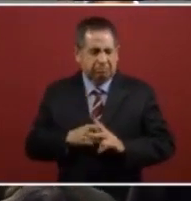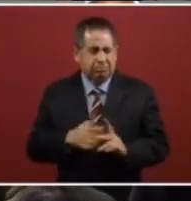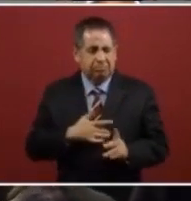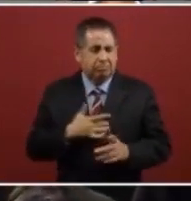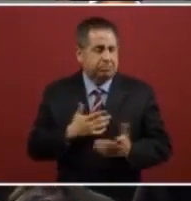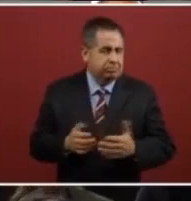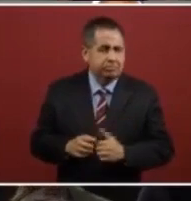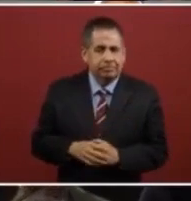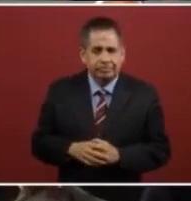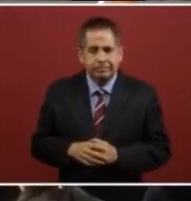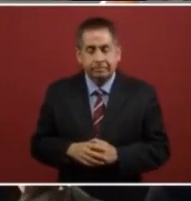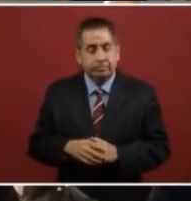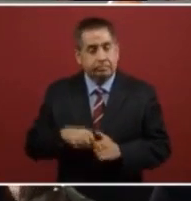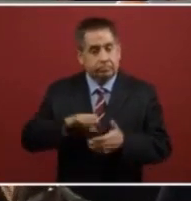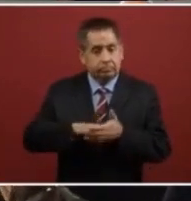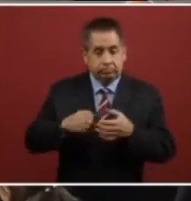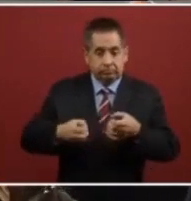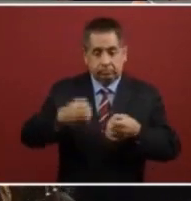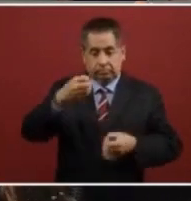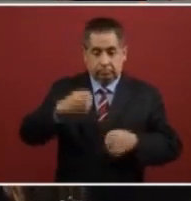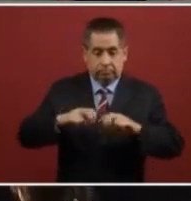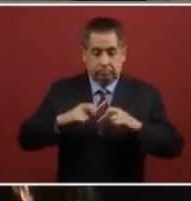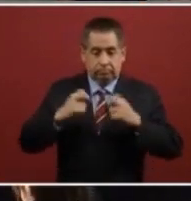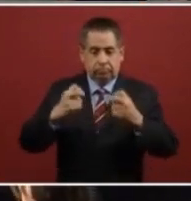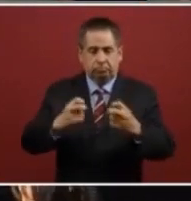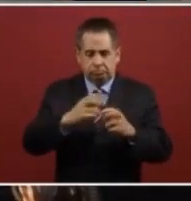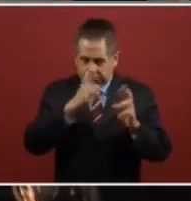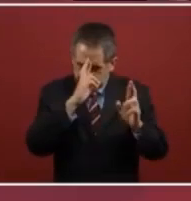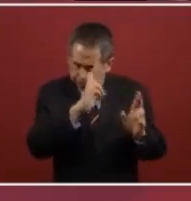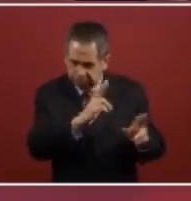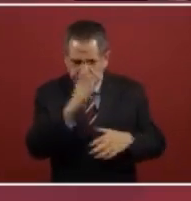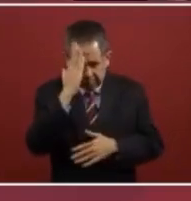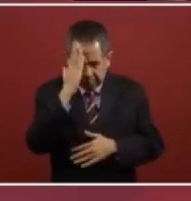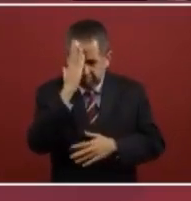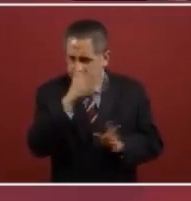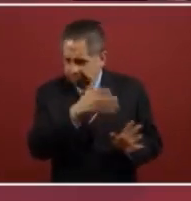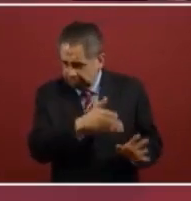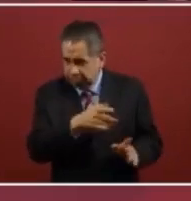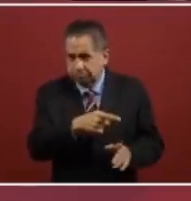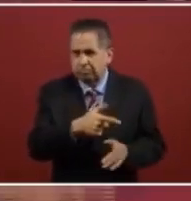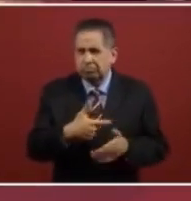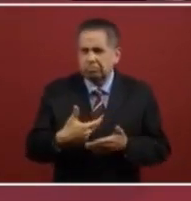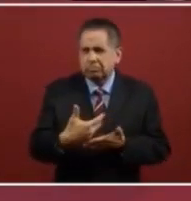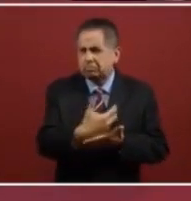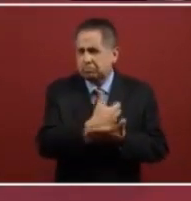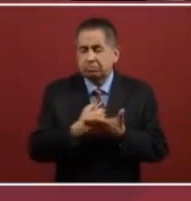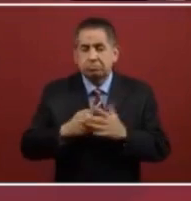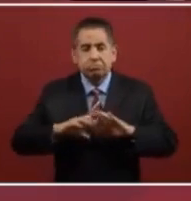los ministros de la Corte, con todo respeto, court ministers or en judges